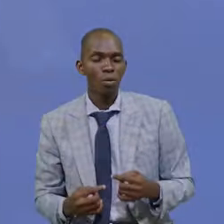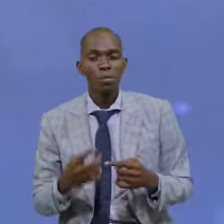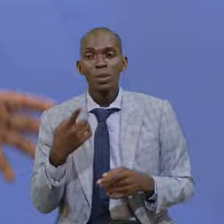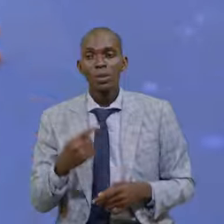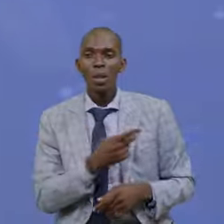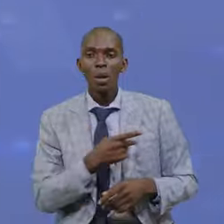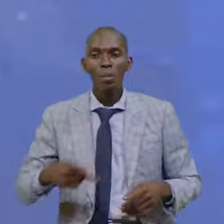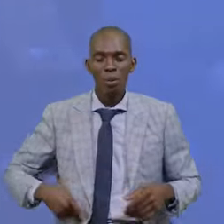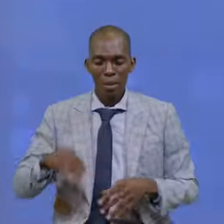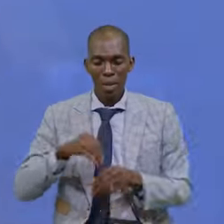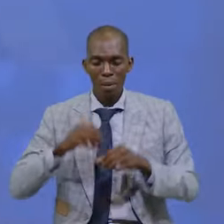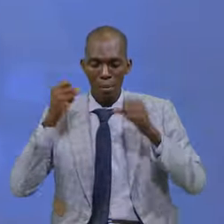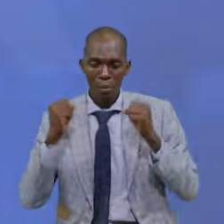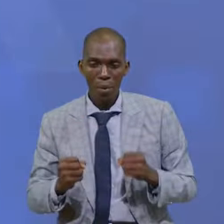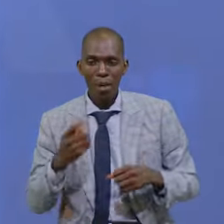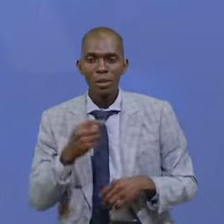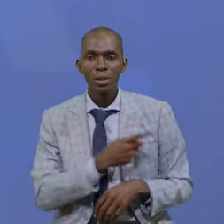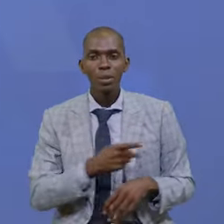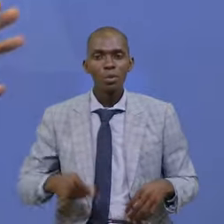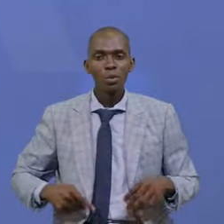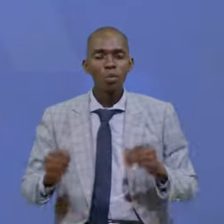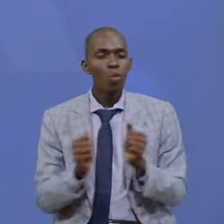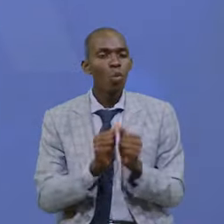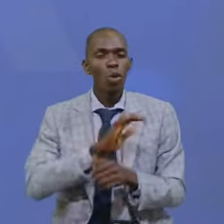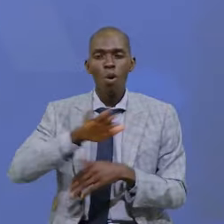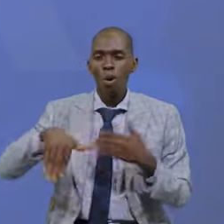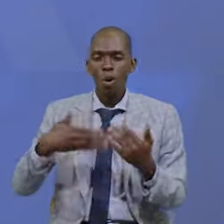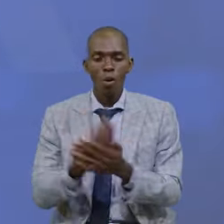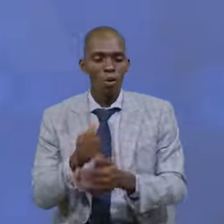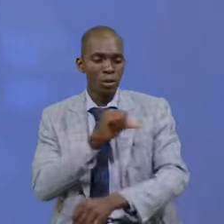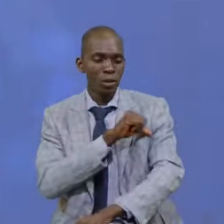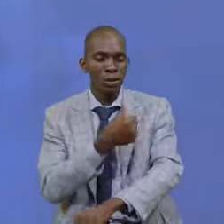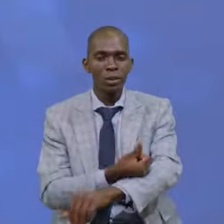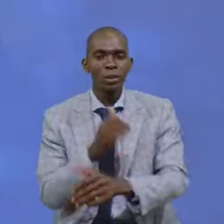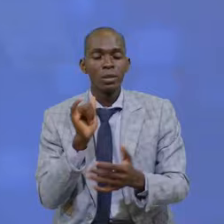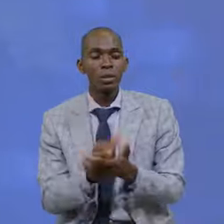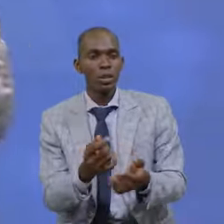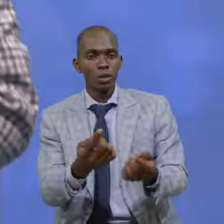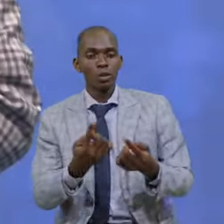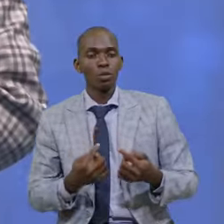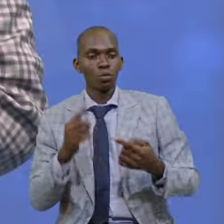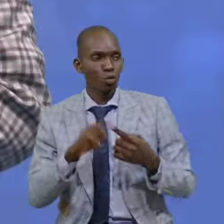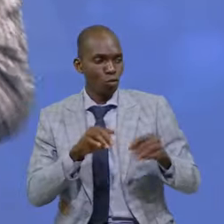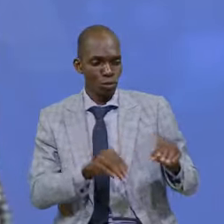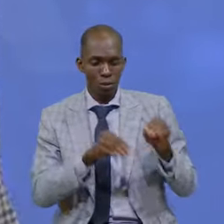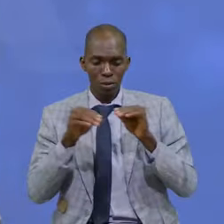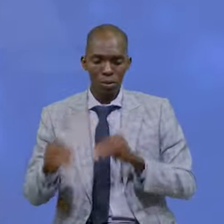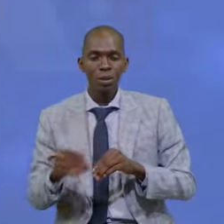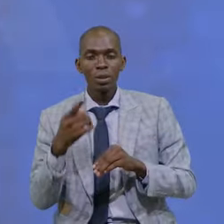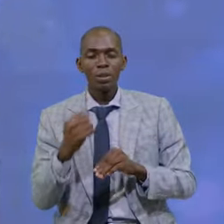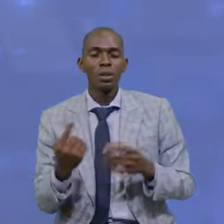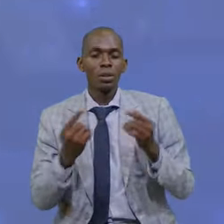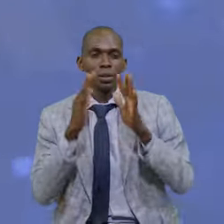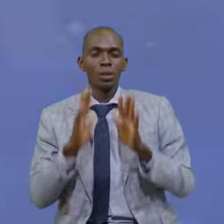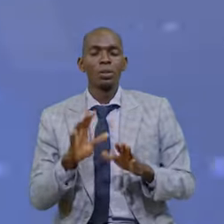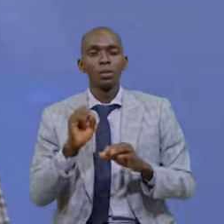in power, the prince with all authority that comes to set the sinner free.